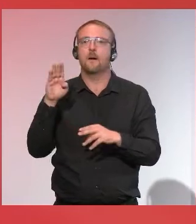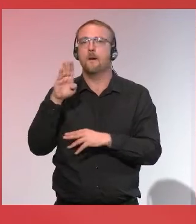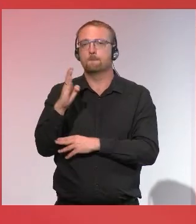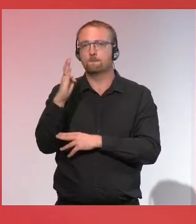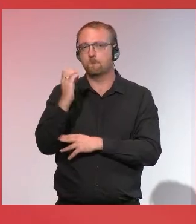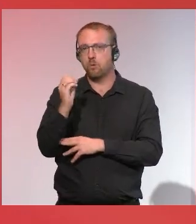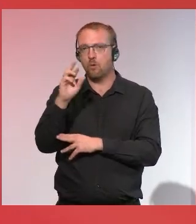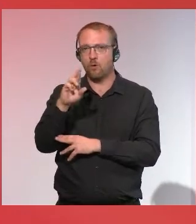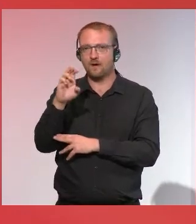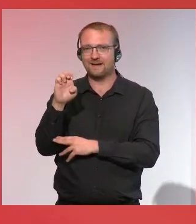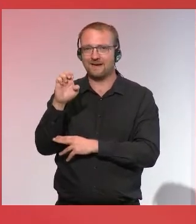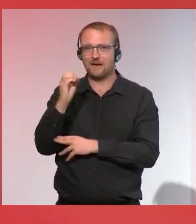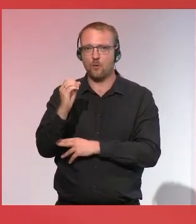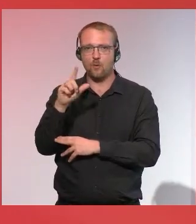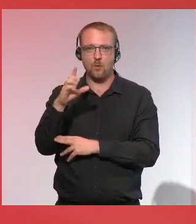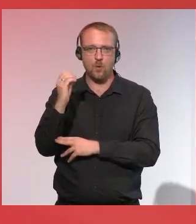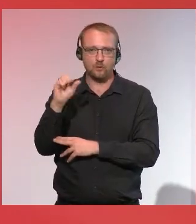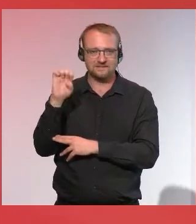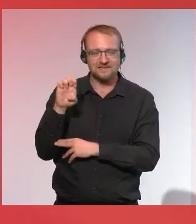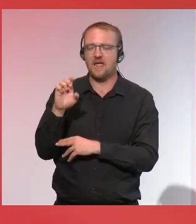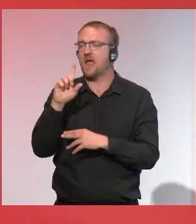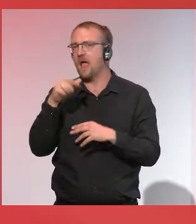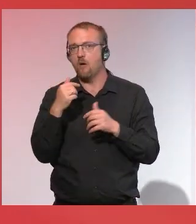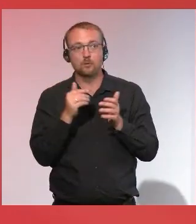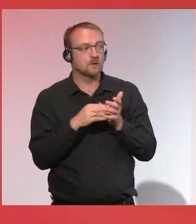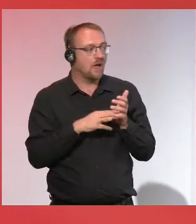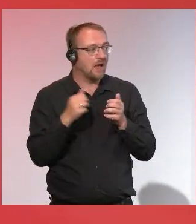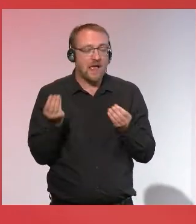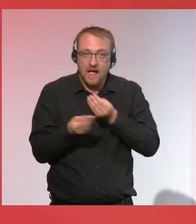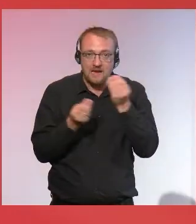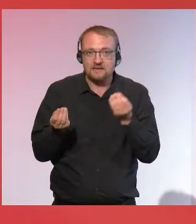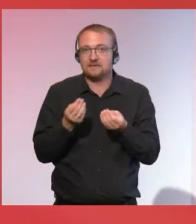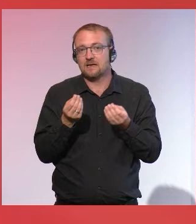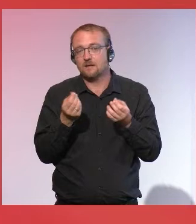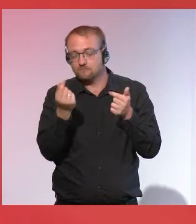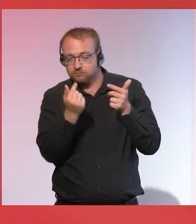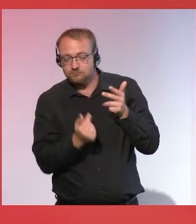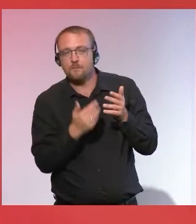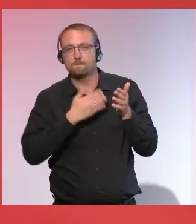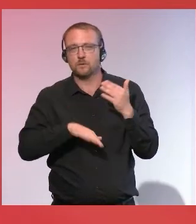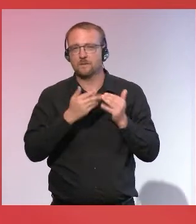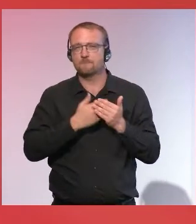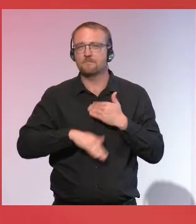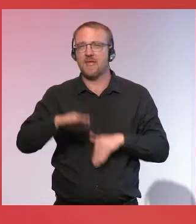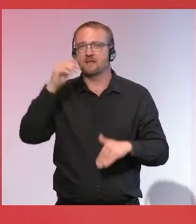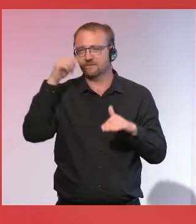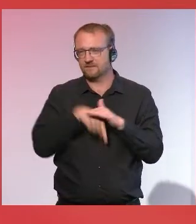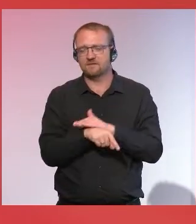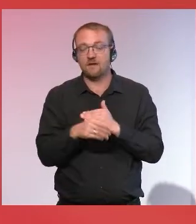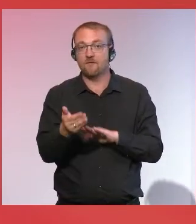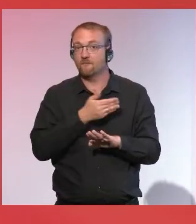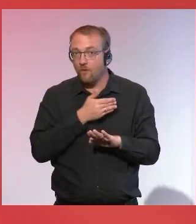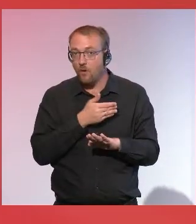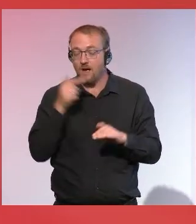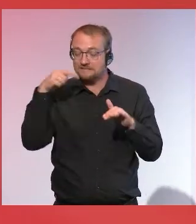So I'm just going to go through and unpack some of these things in more detail. But first of all, I'd like you to have a look at this